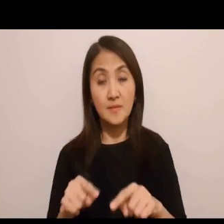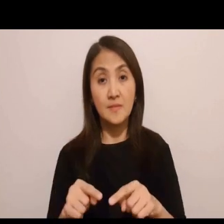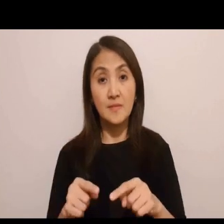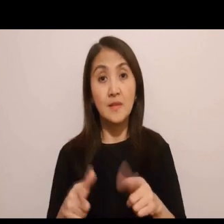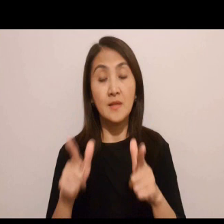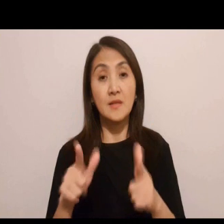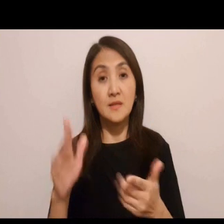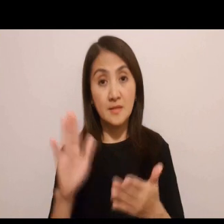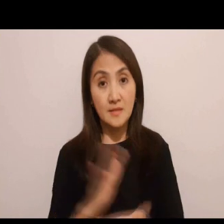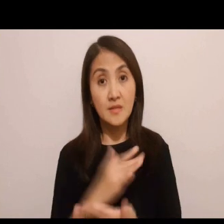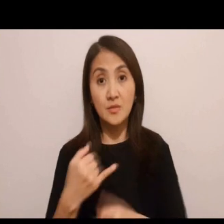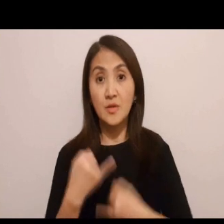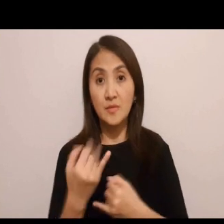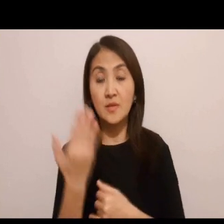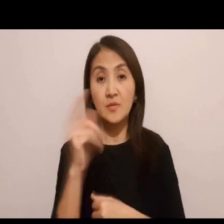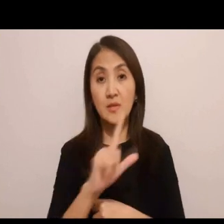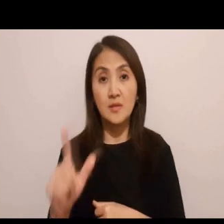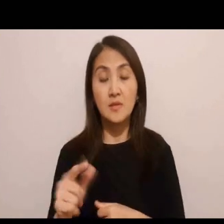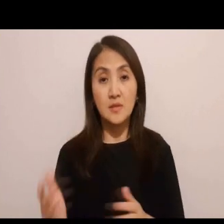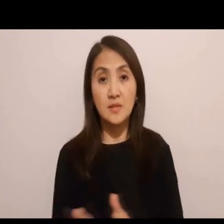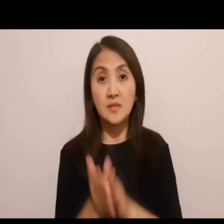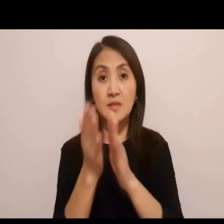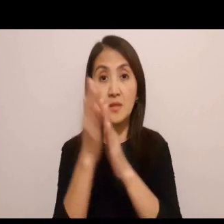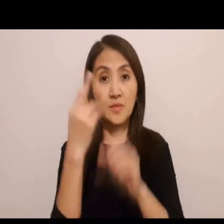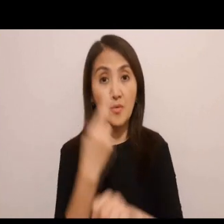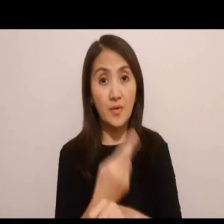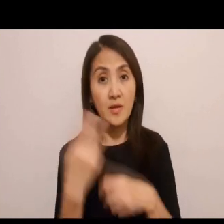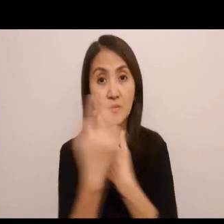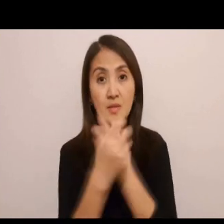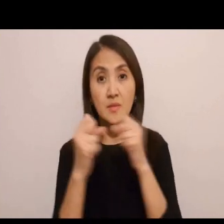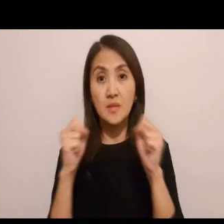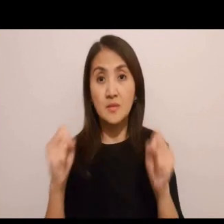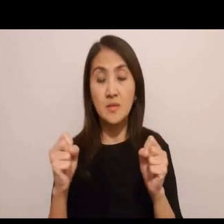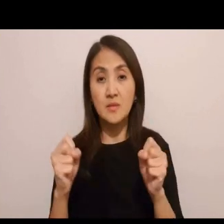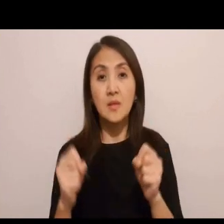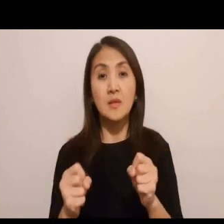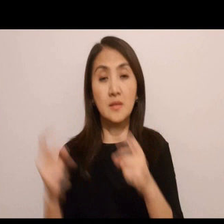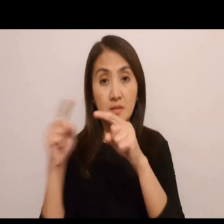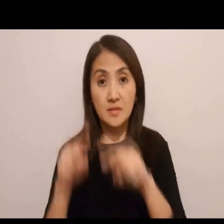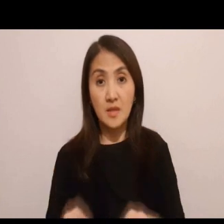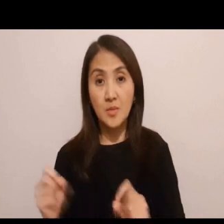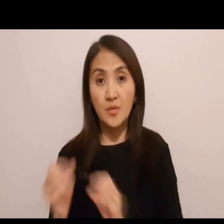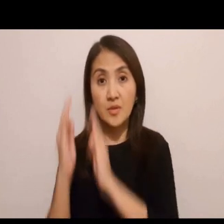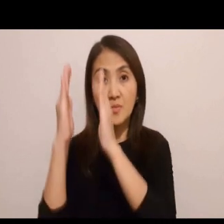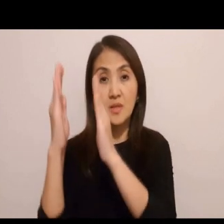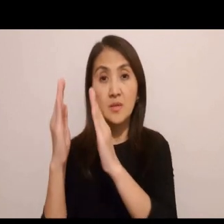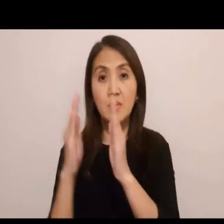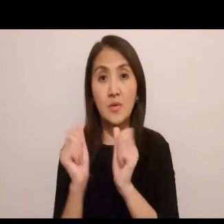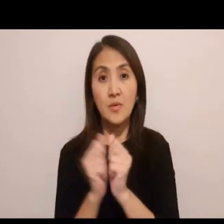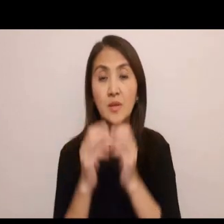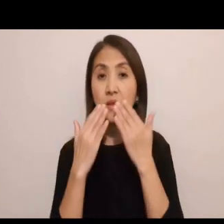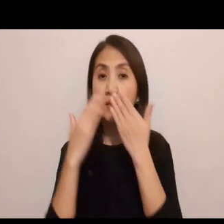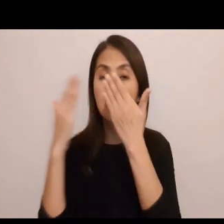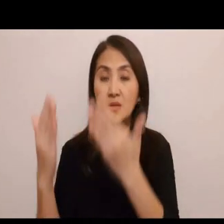Come, let us sing joyfully to the Lord. Let us acclaim the rock of our salvation. Let us come into his